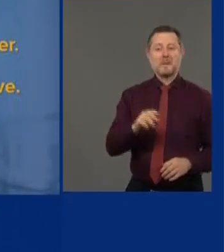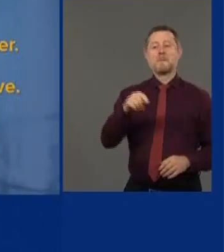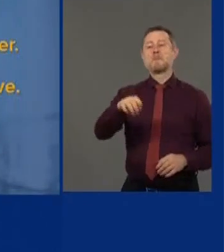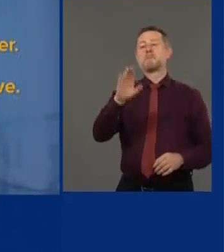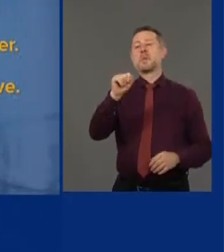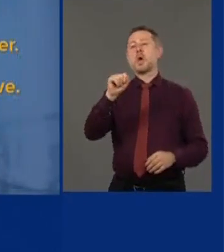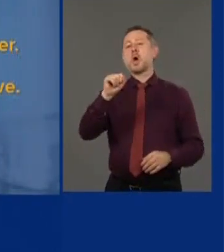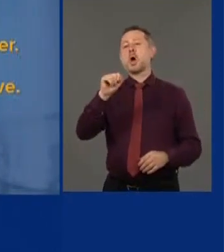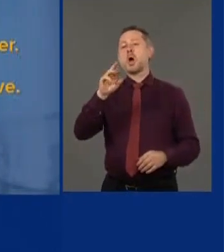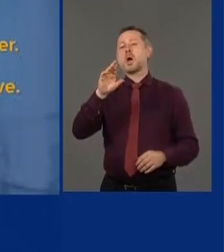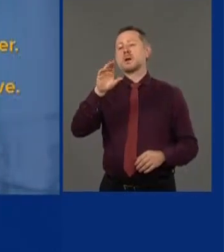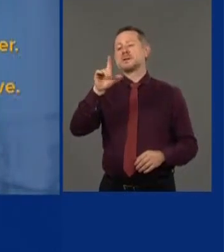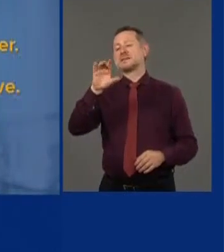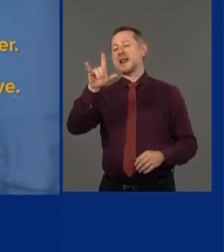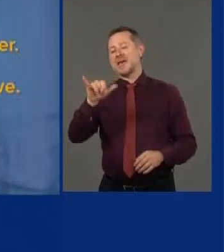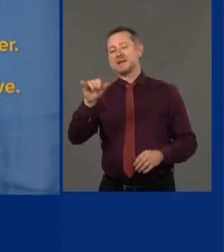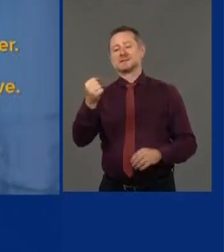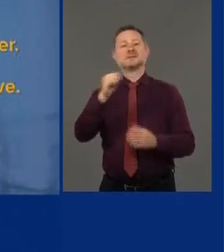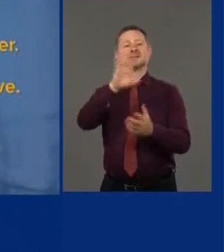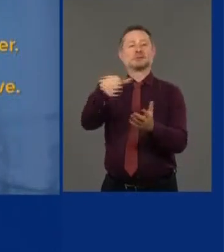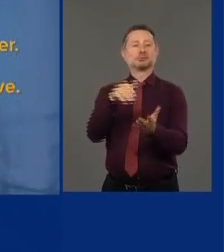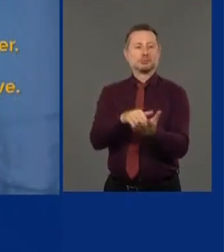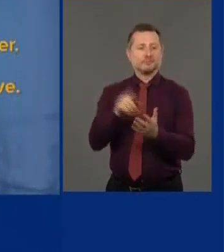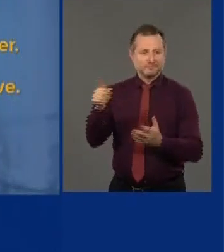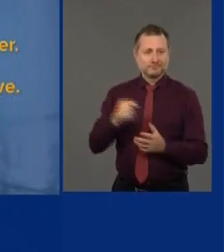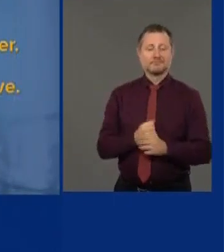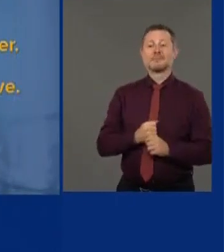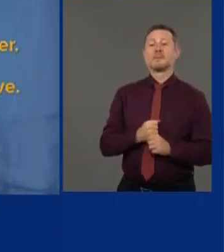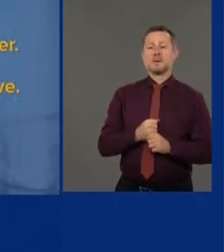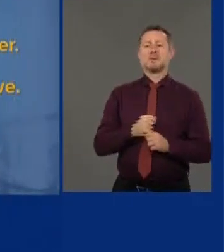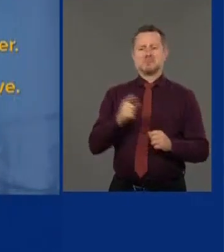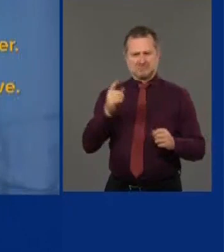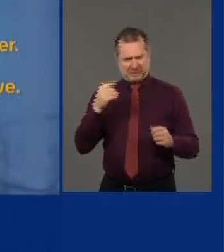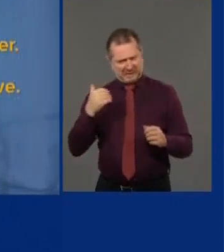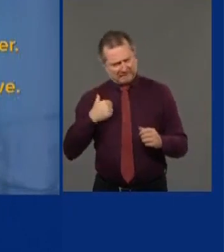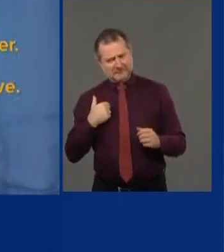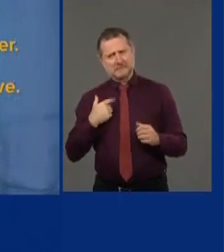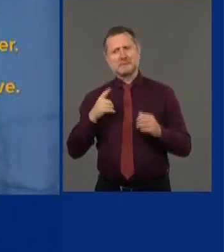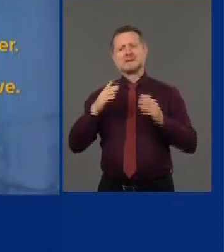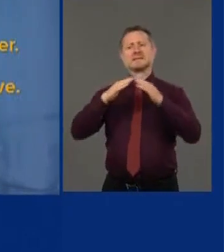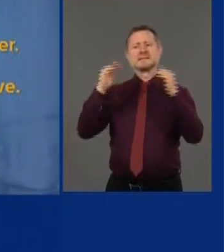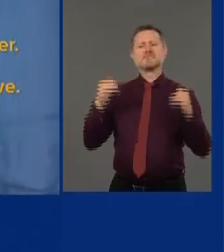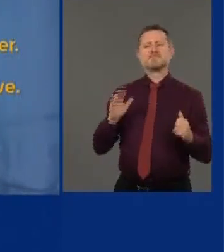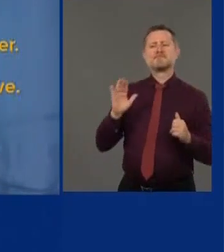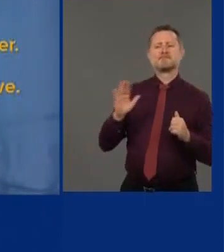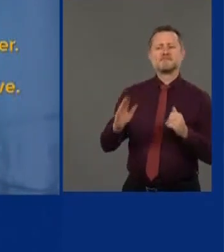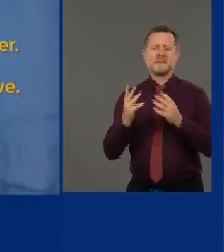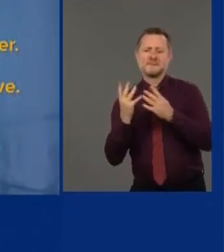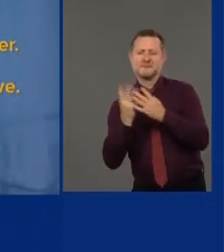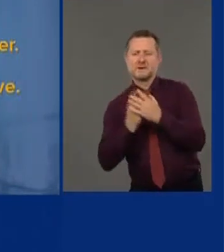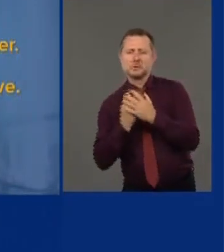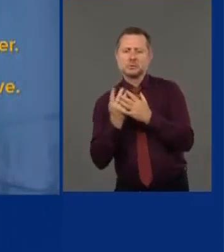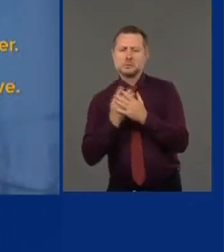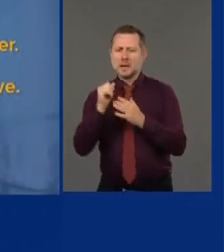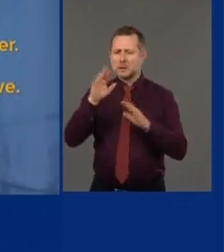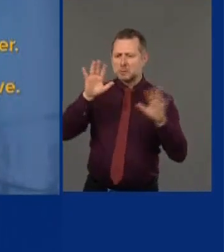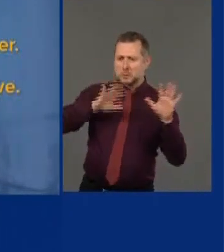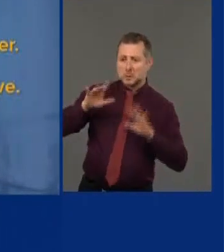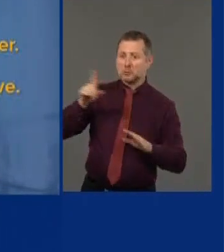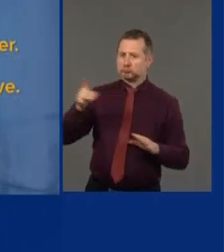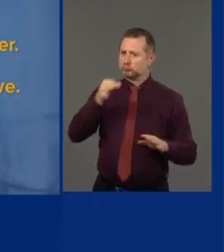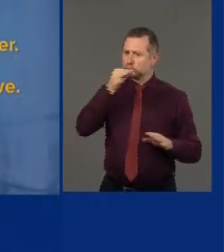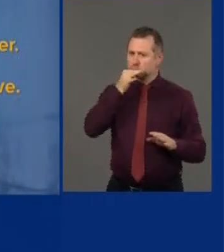There are air filtration devices, air filters, that can actually